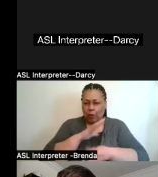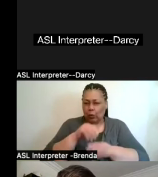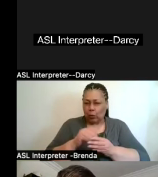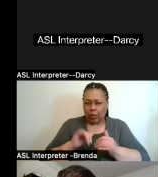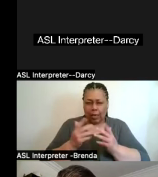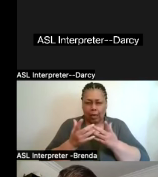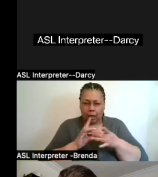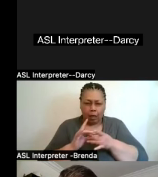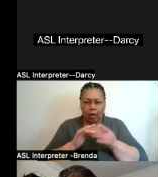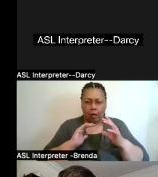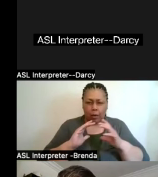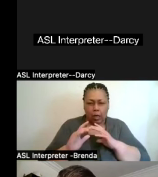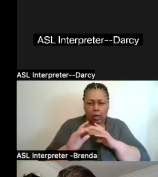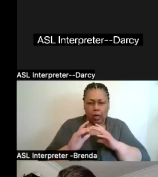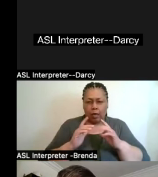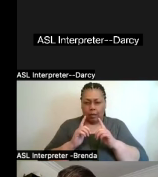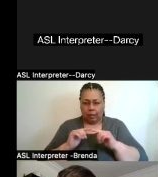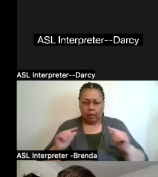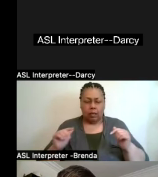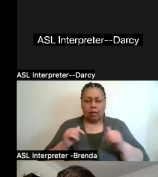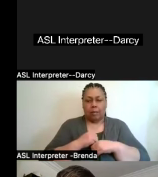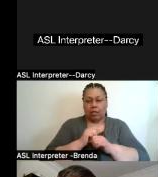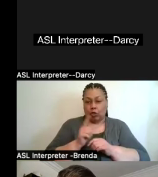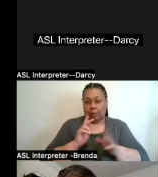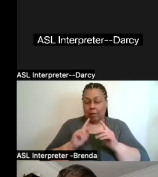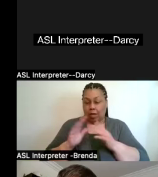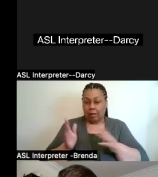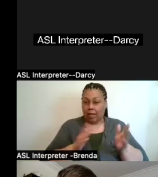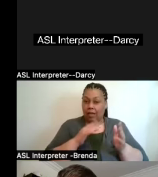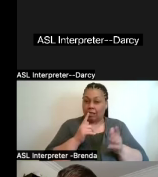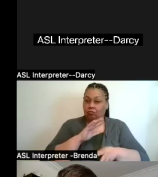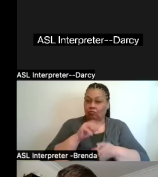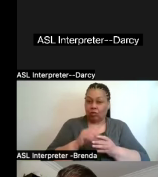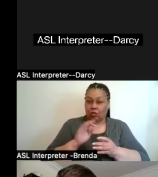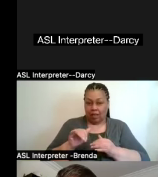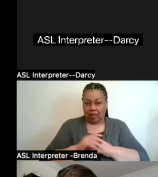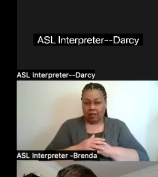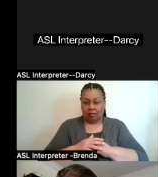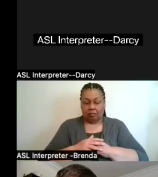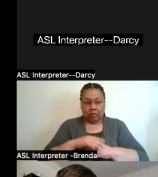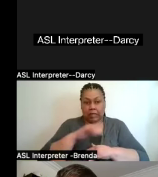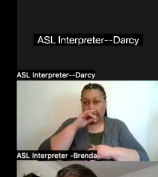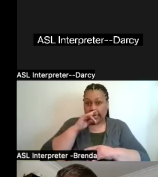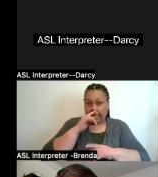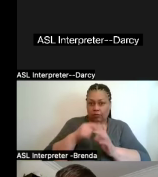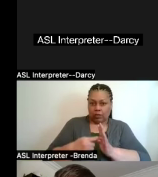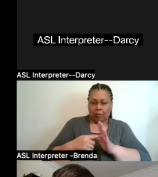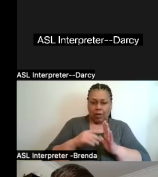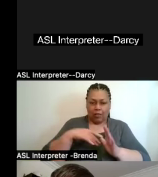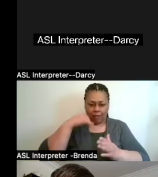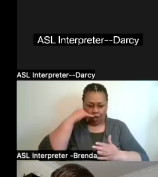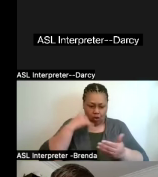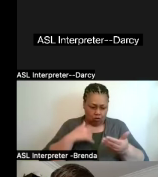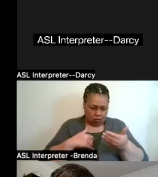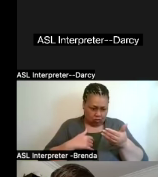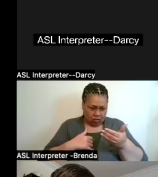and communicate that and make sure people are planning for that? I think of like kids with it on their phones and they start